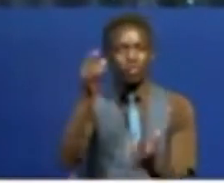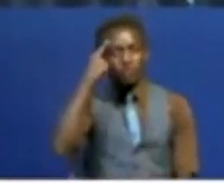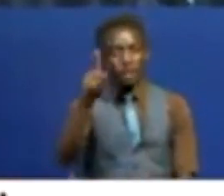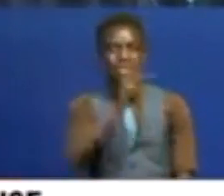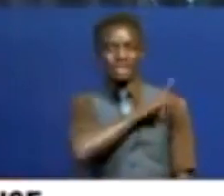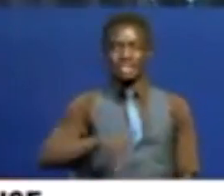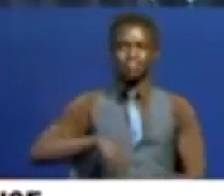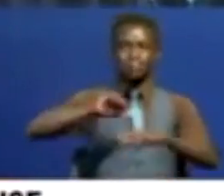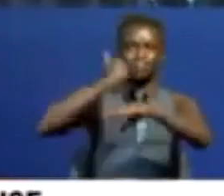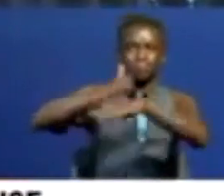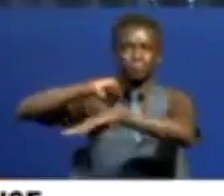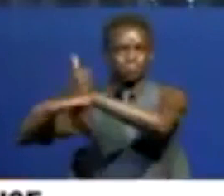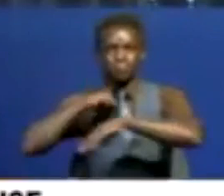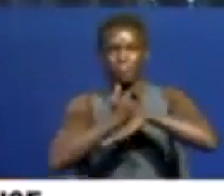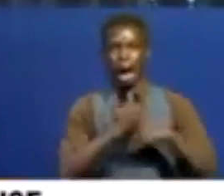so much.